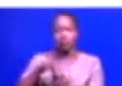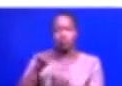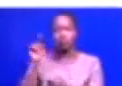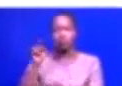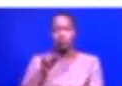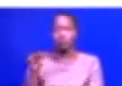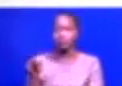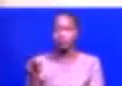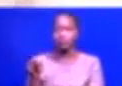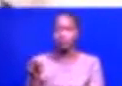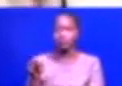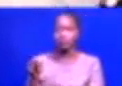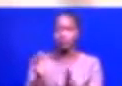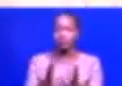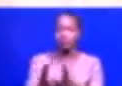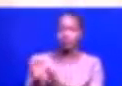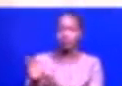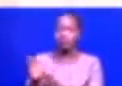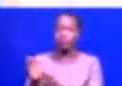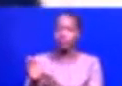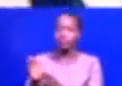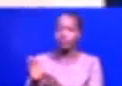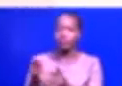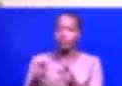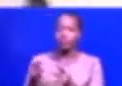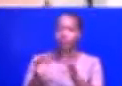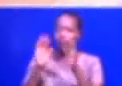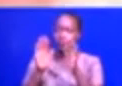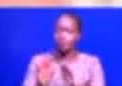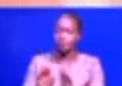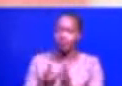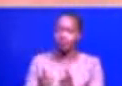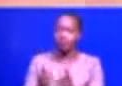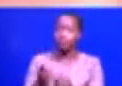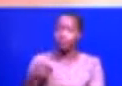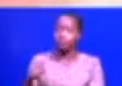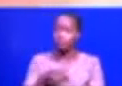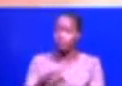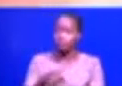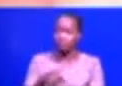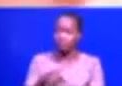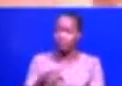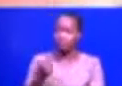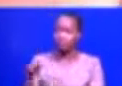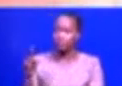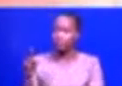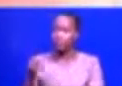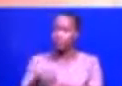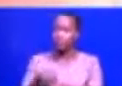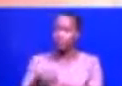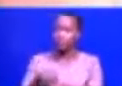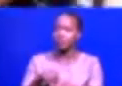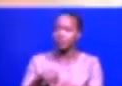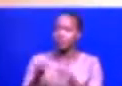therefore, our preparation will really be key for us to really make a mark at the continental